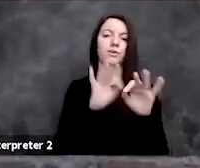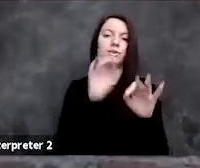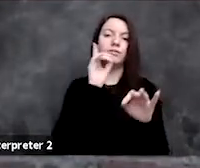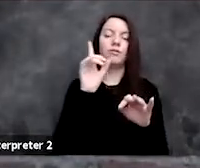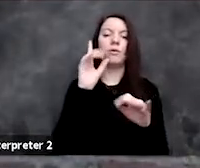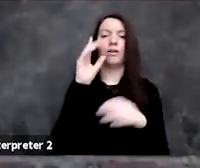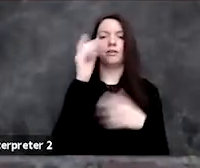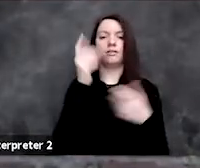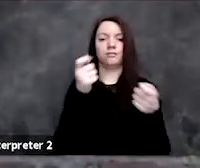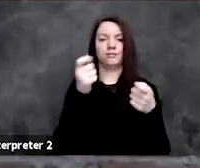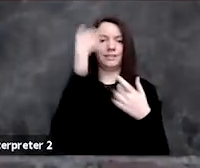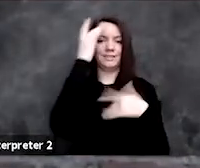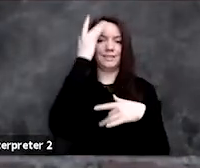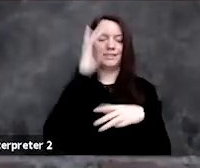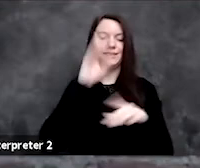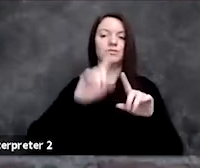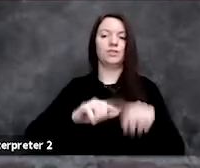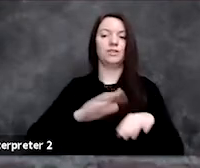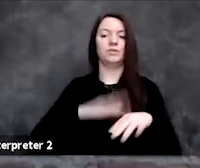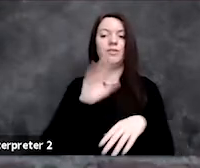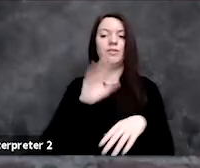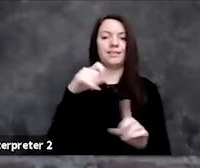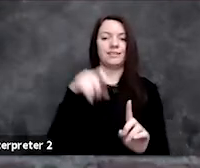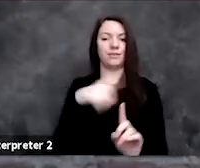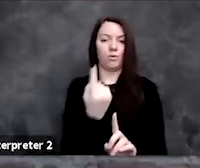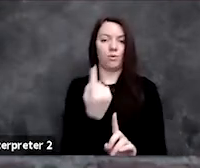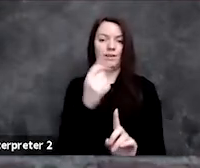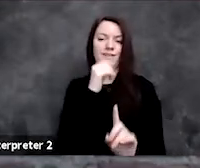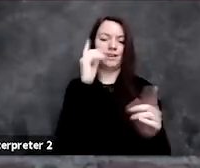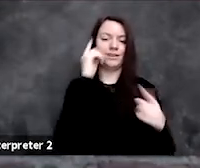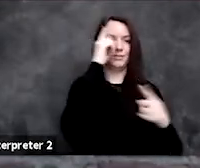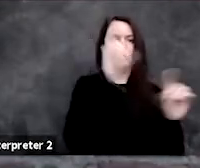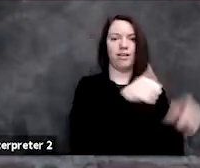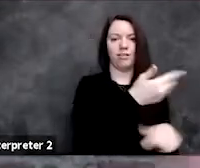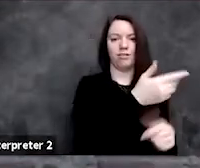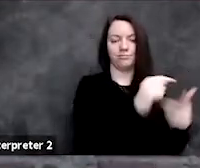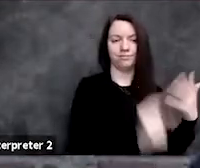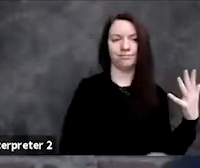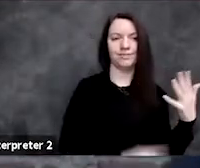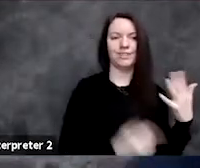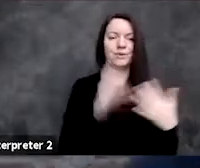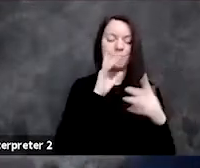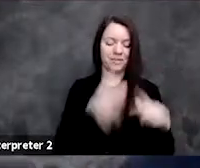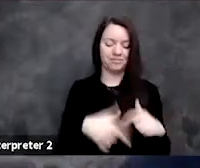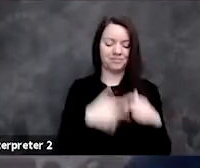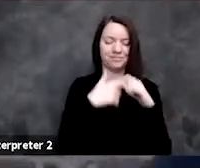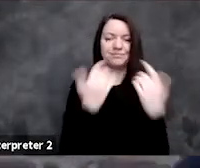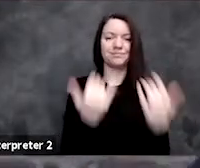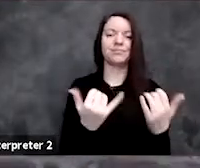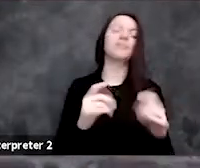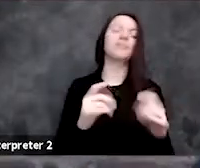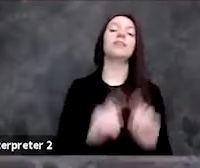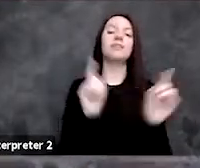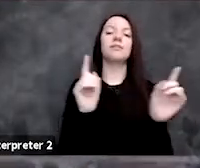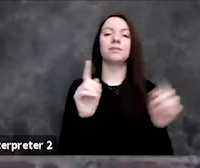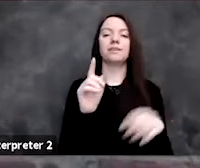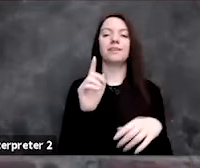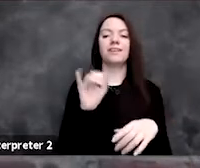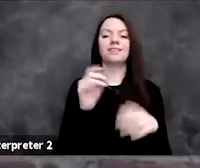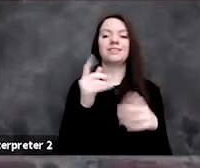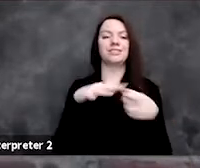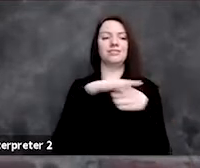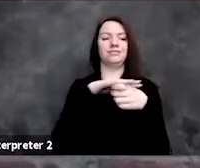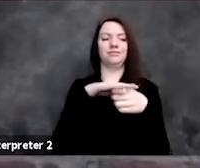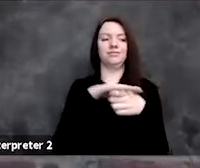basis only of the genetic signal um so uh maybe i'll stop there um but that's the the flavor of thing that